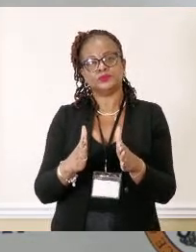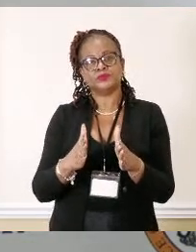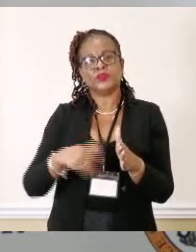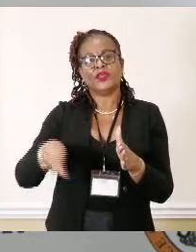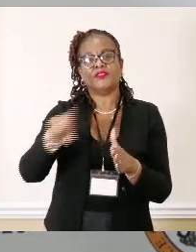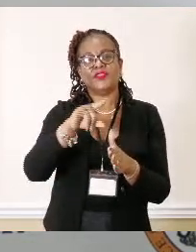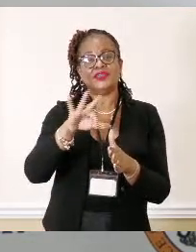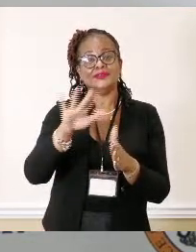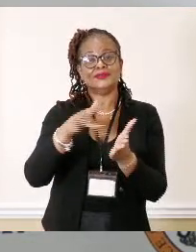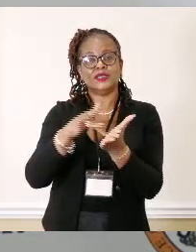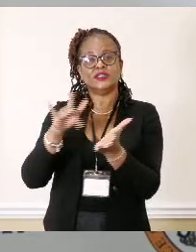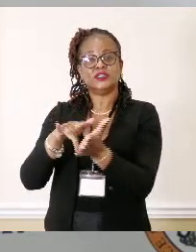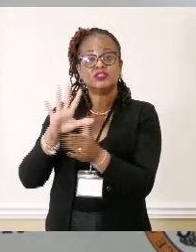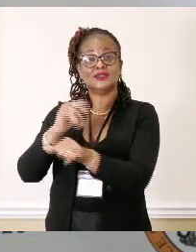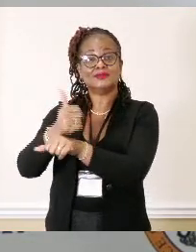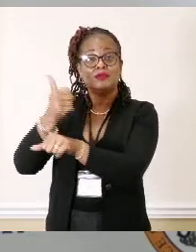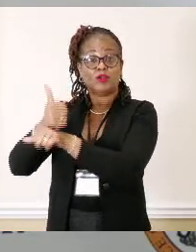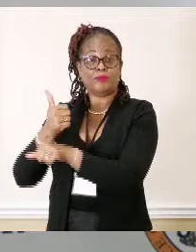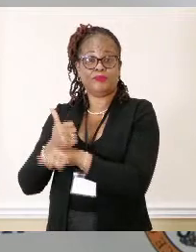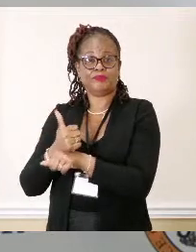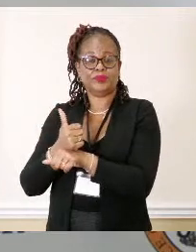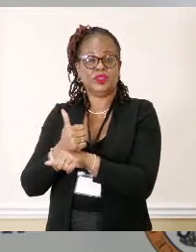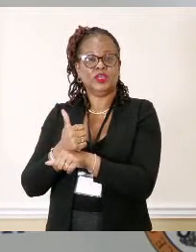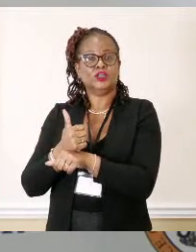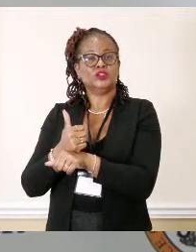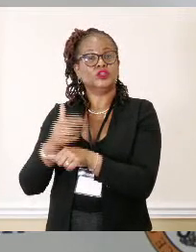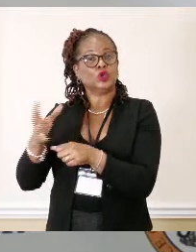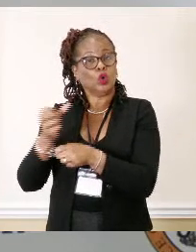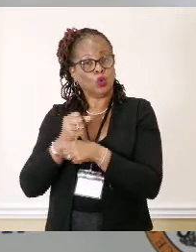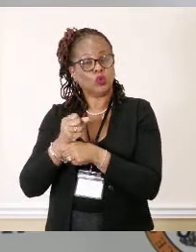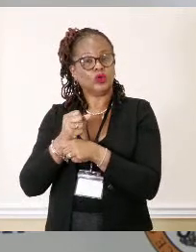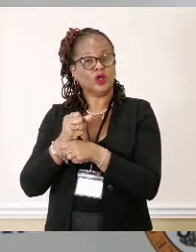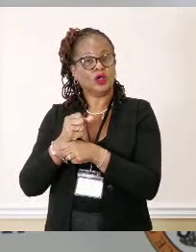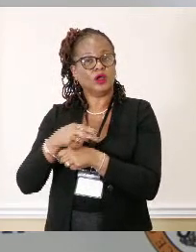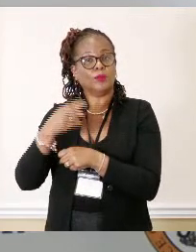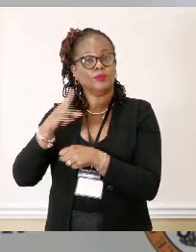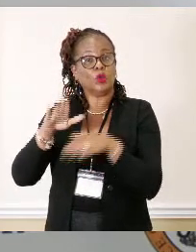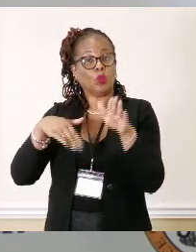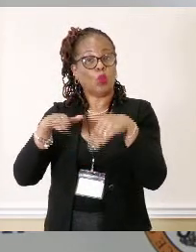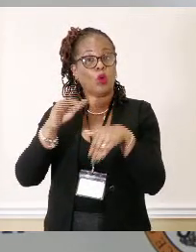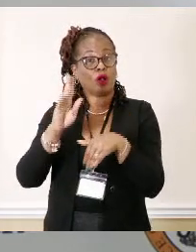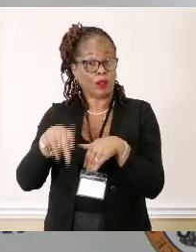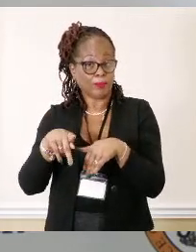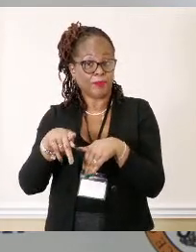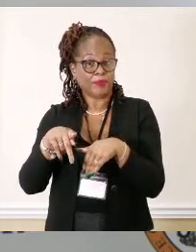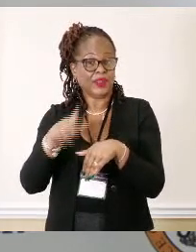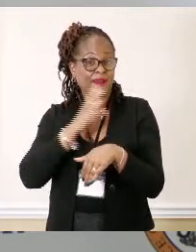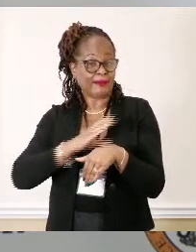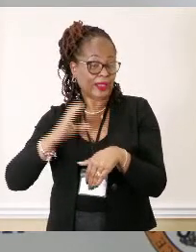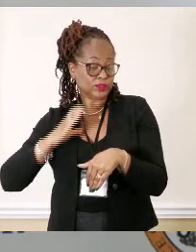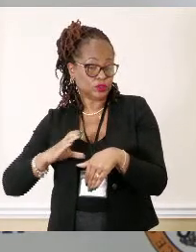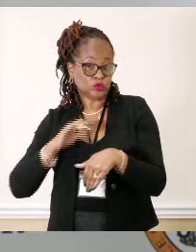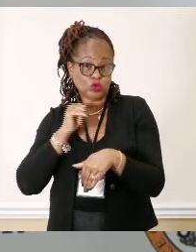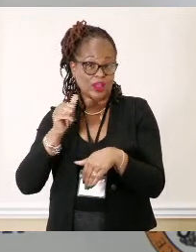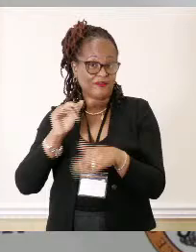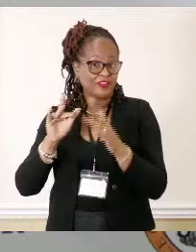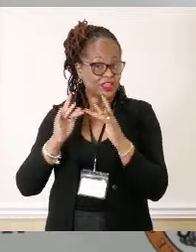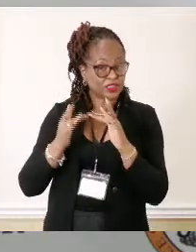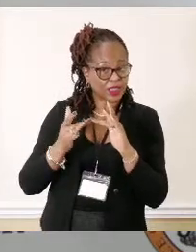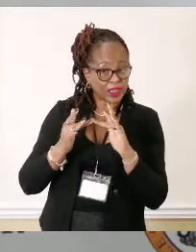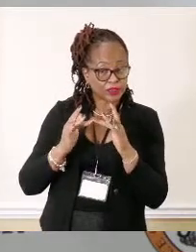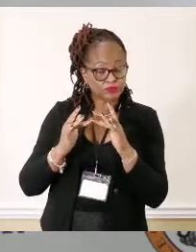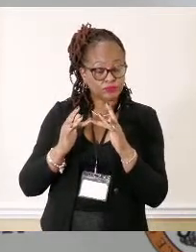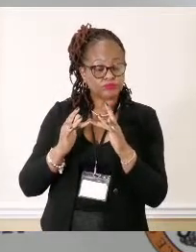These centers are set up to accommodate walk-up clients who may not have access to the internet to